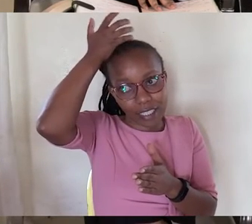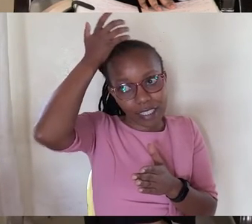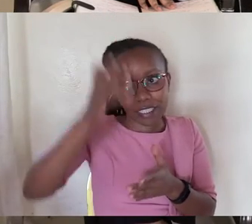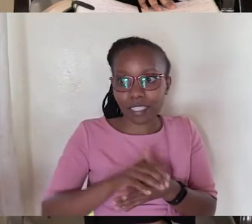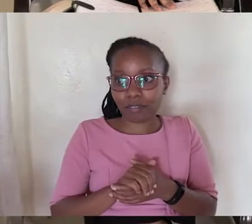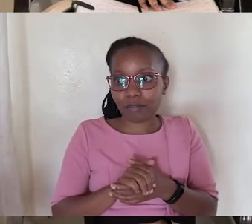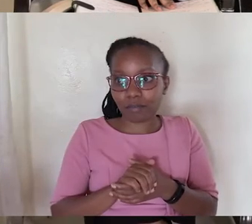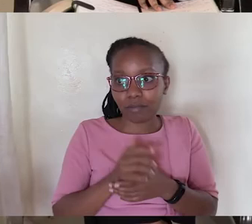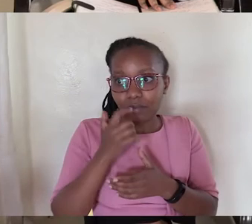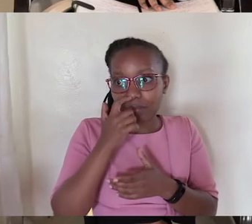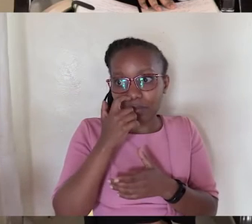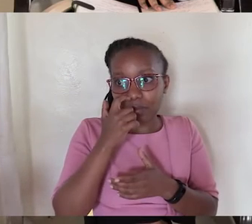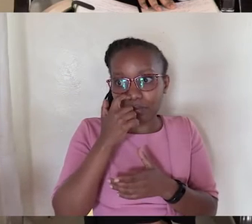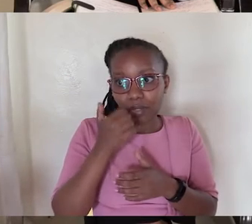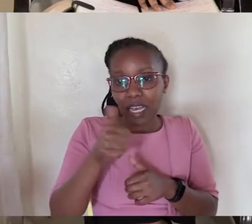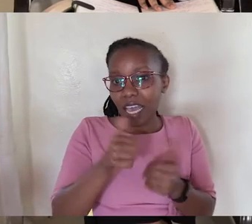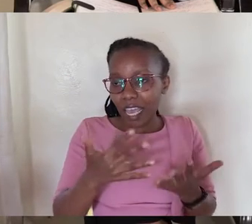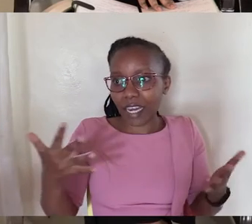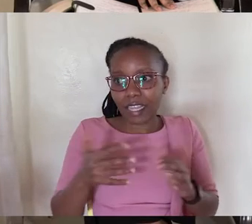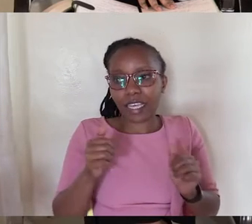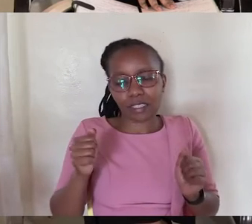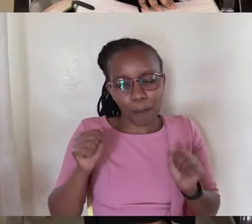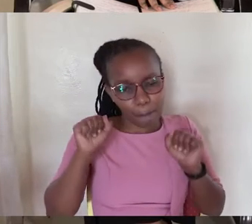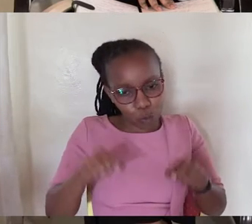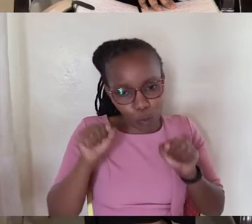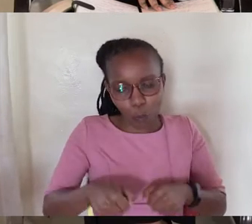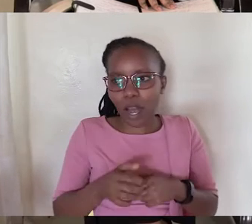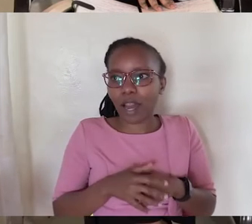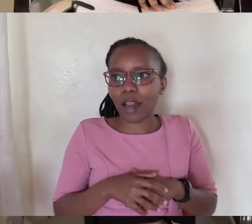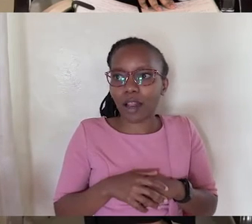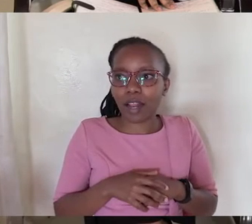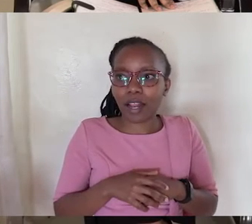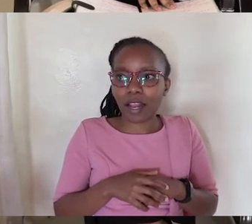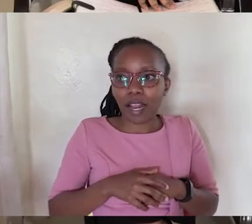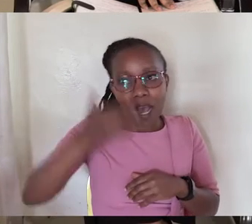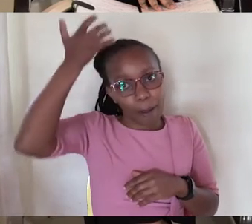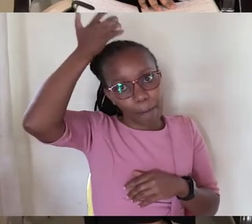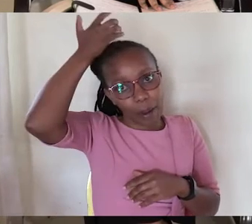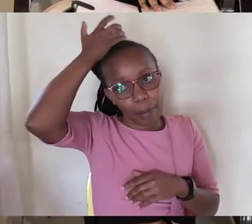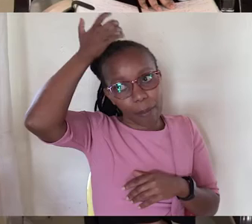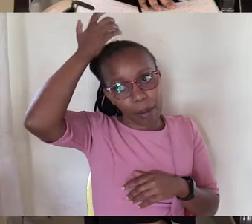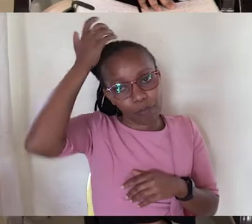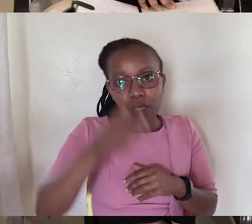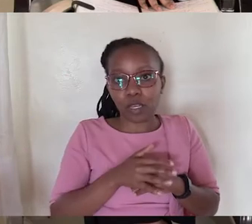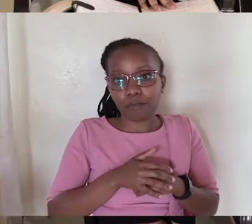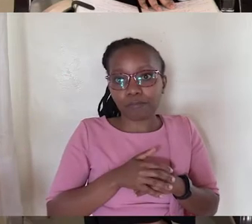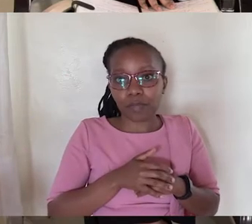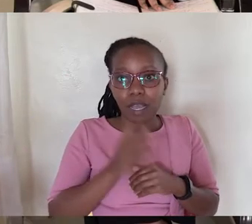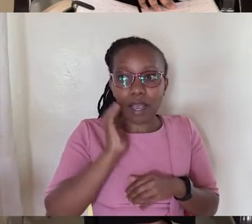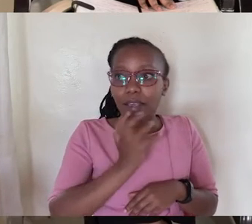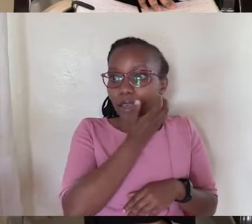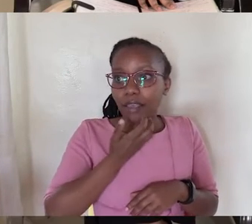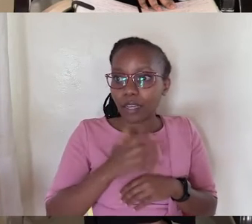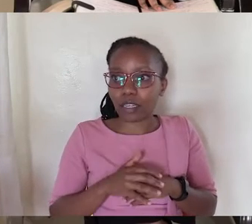Sorry, this is Kenya. I just have to tell you that anything is possible. Anything can be done. So when I planned them, it backfired. So when I came out of theater, I